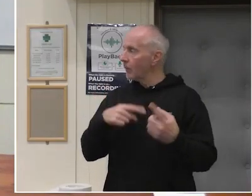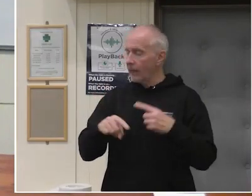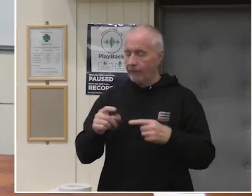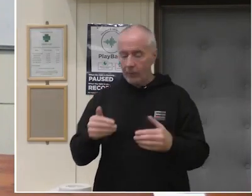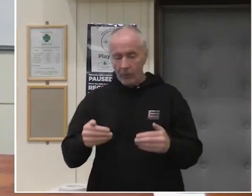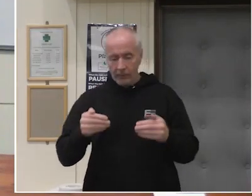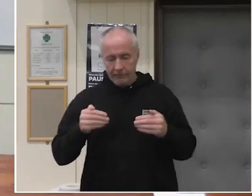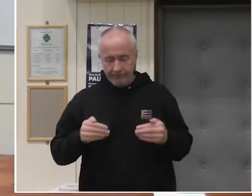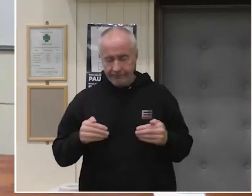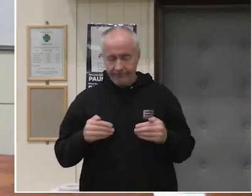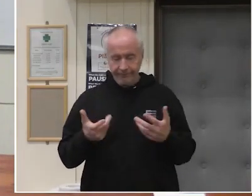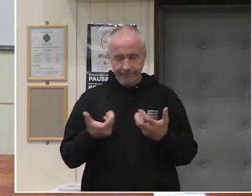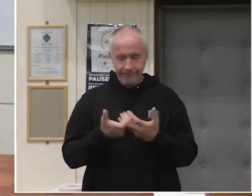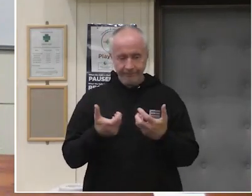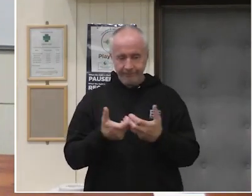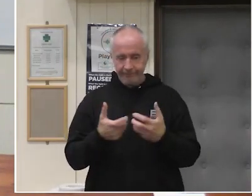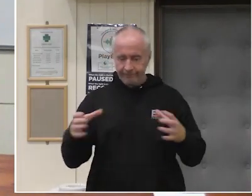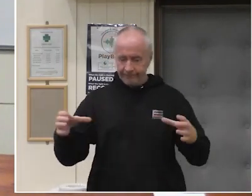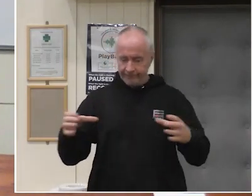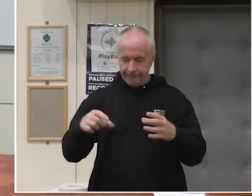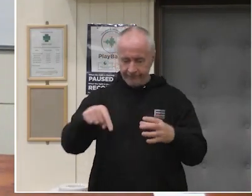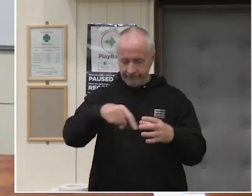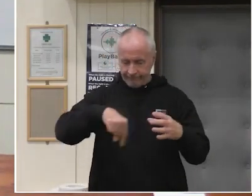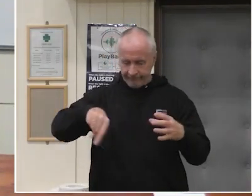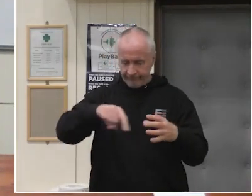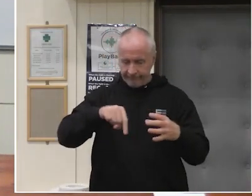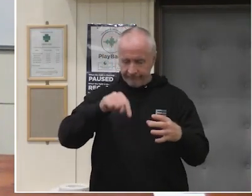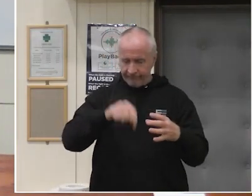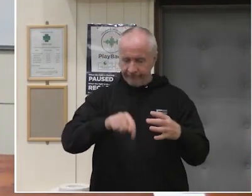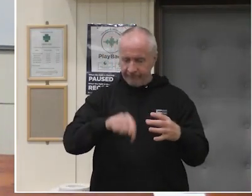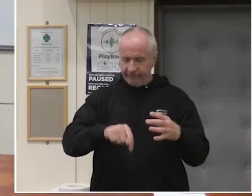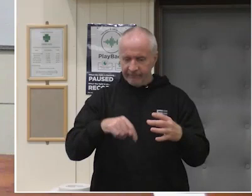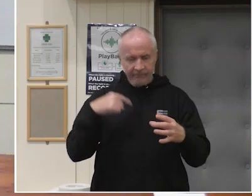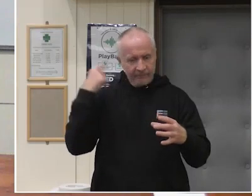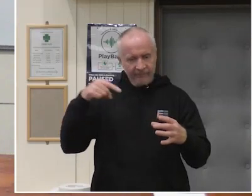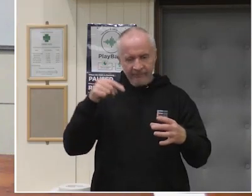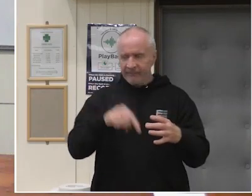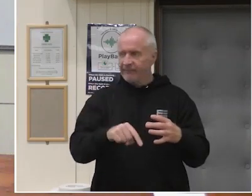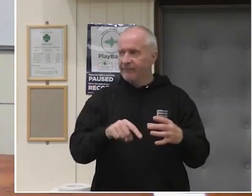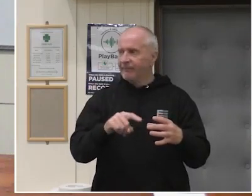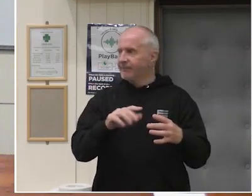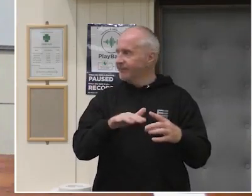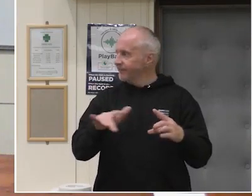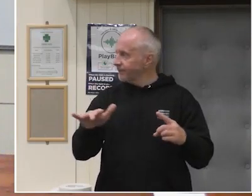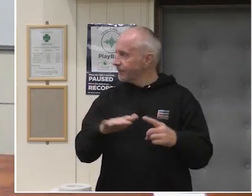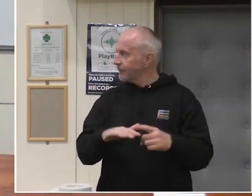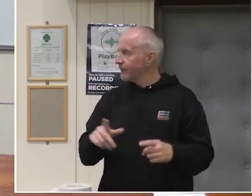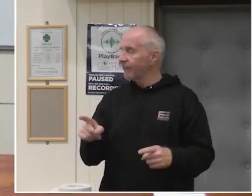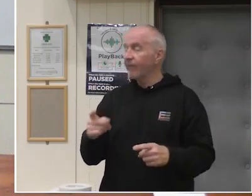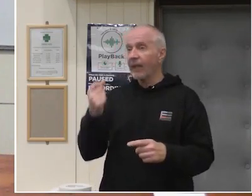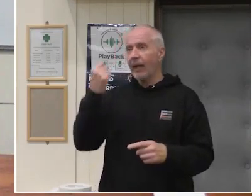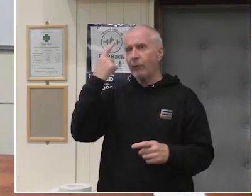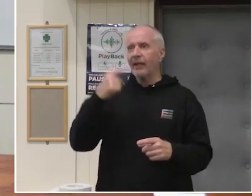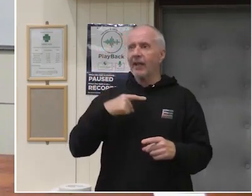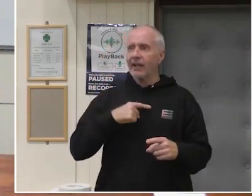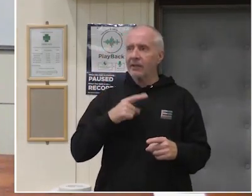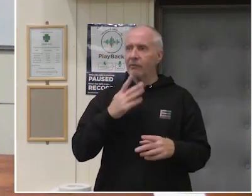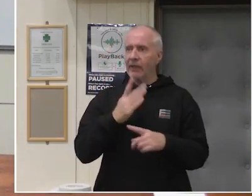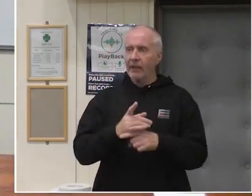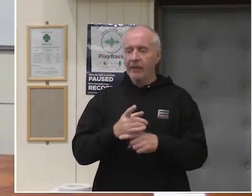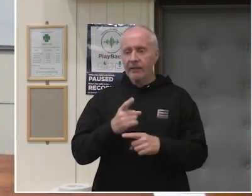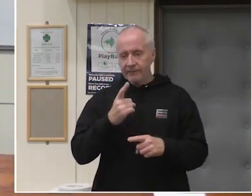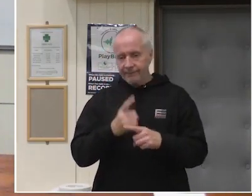into how these cavities get these resonances. Sorry, I do realise that I'm looping over myself a few times